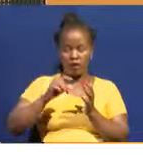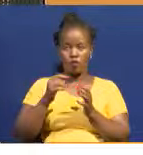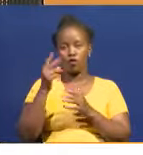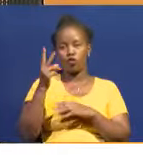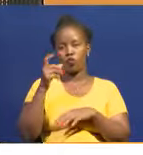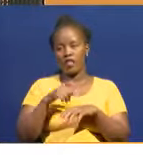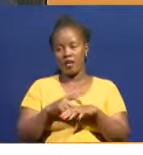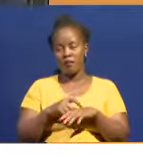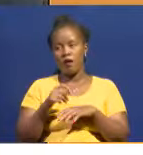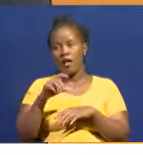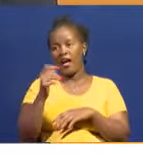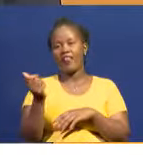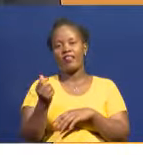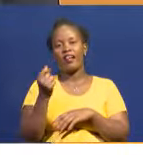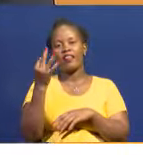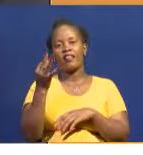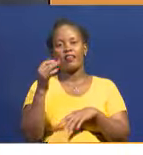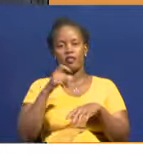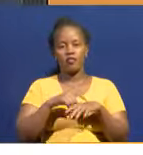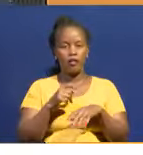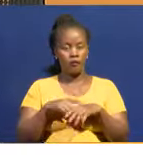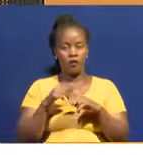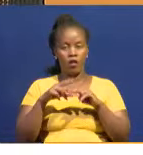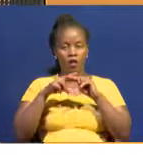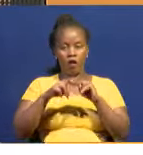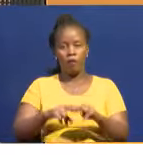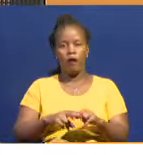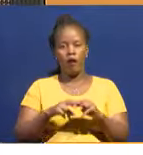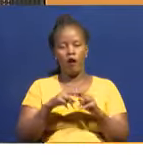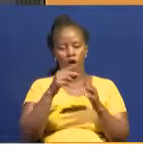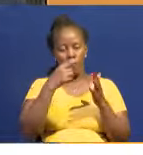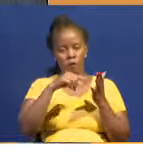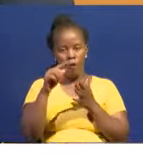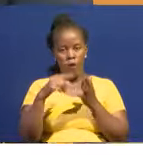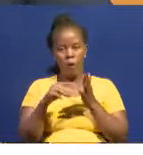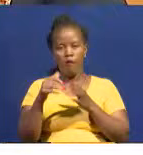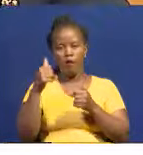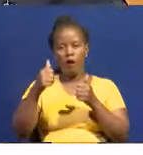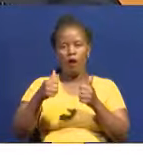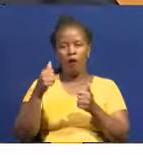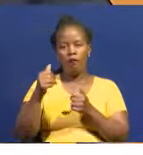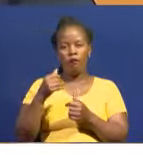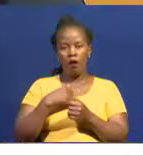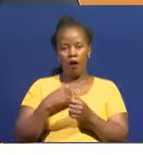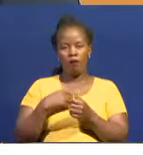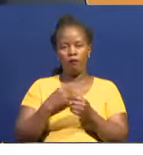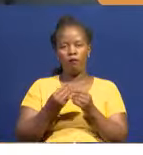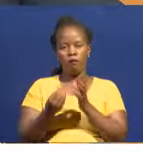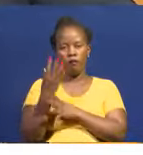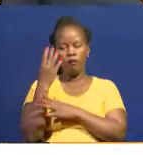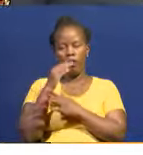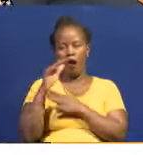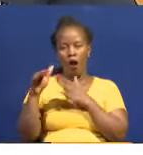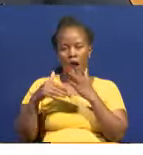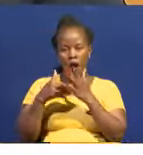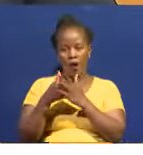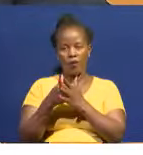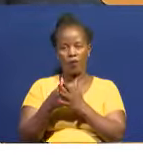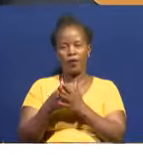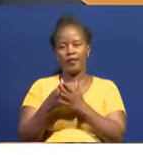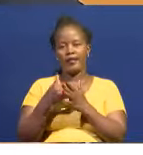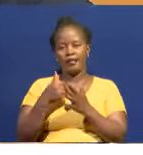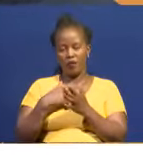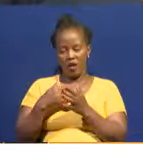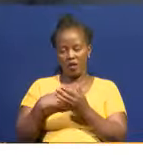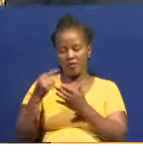being tripled, depending again on the credit rating, which I said, we will segment them